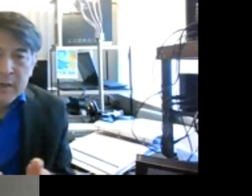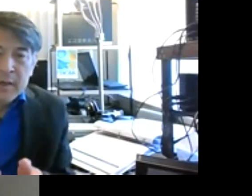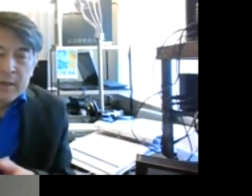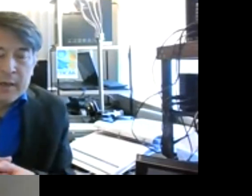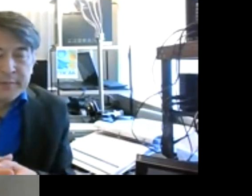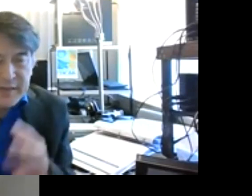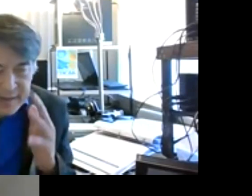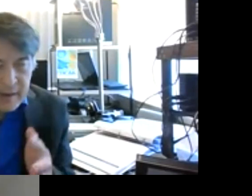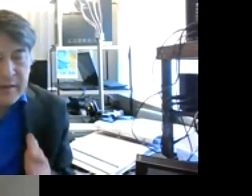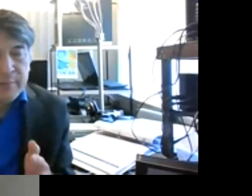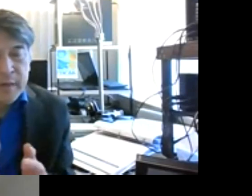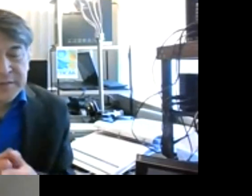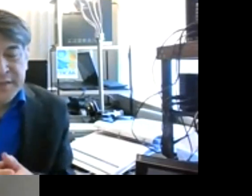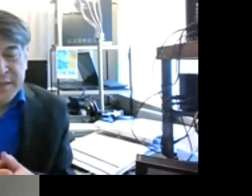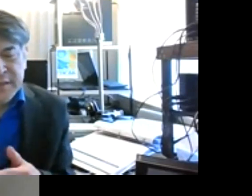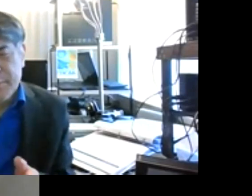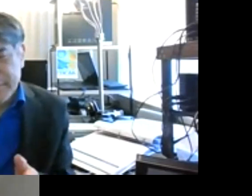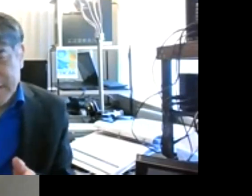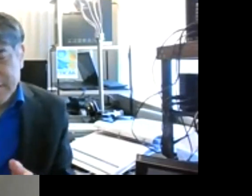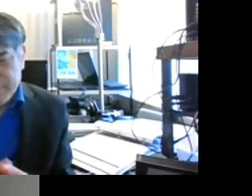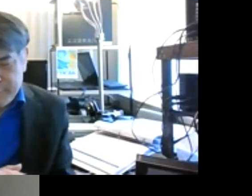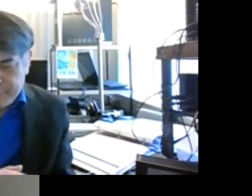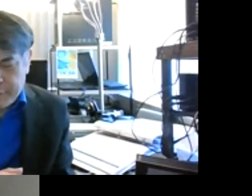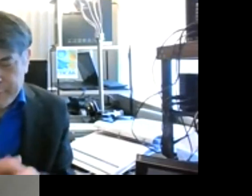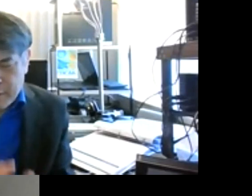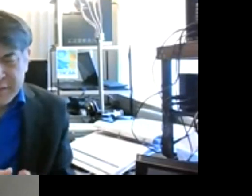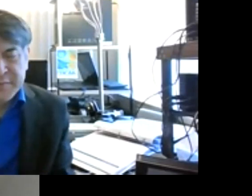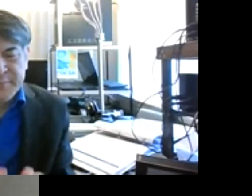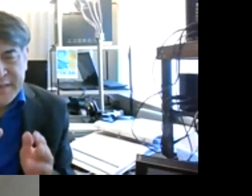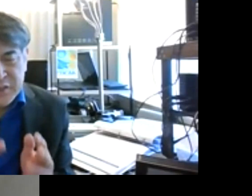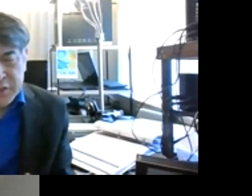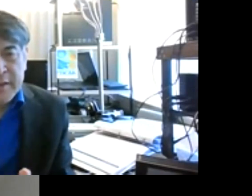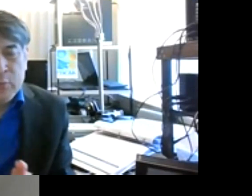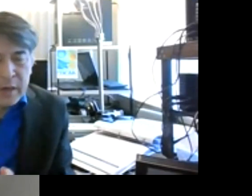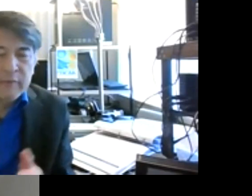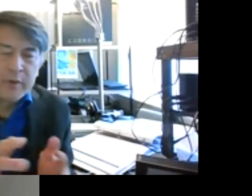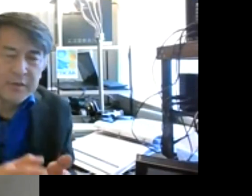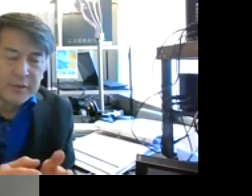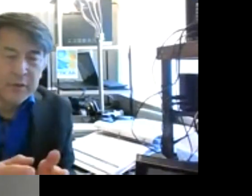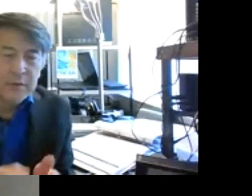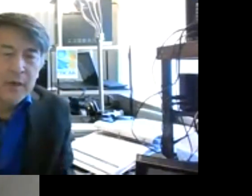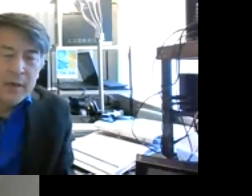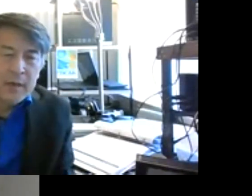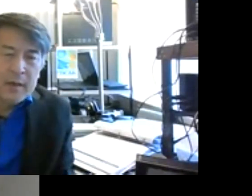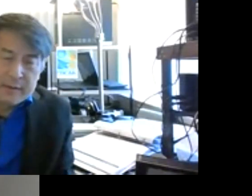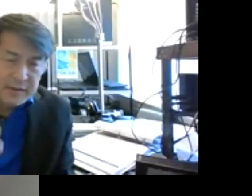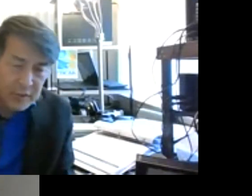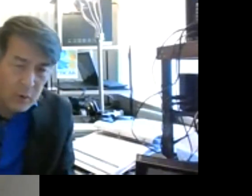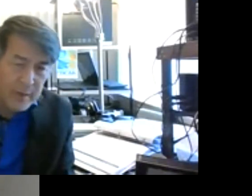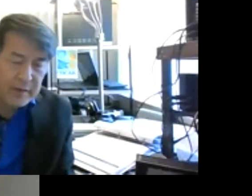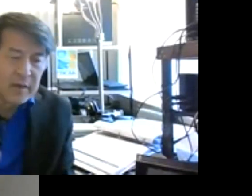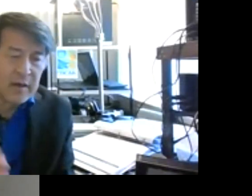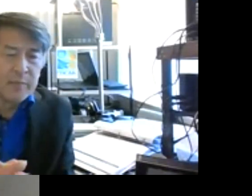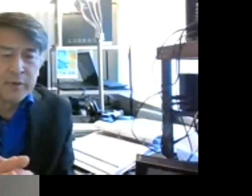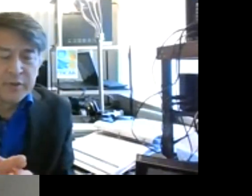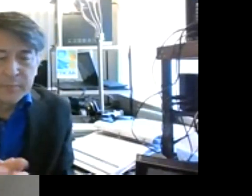other to get out of that mindset. The other part is making sure that whatever we do, and this is going